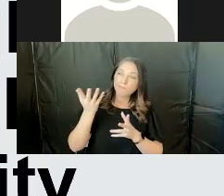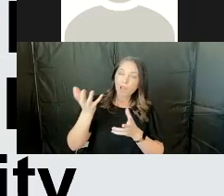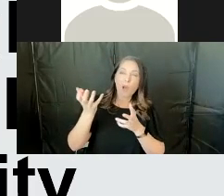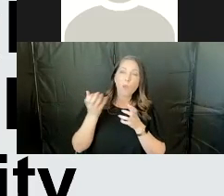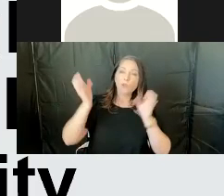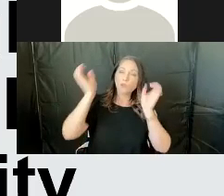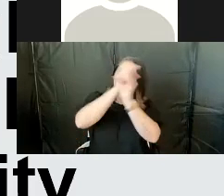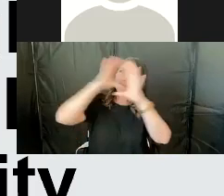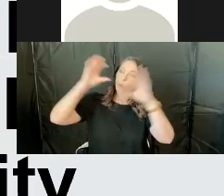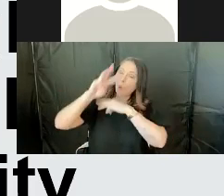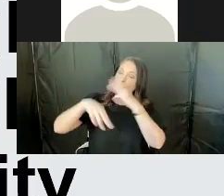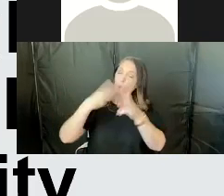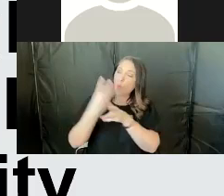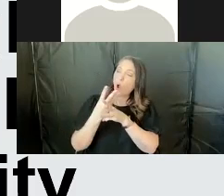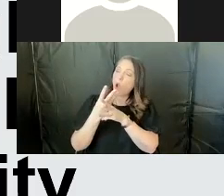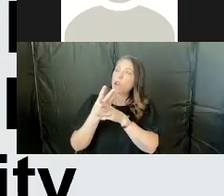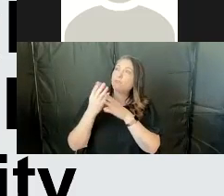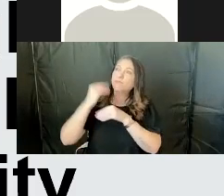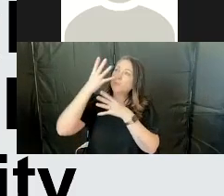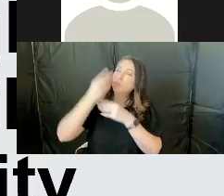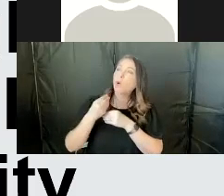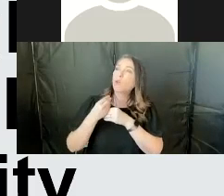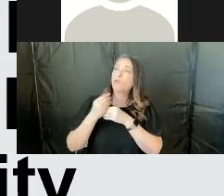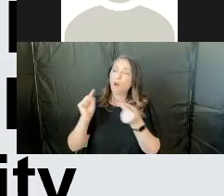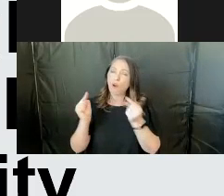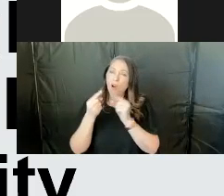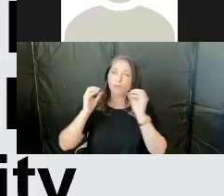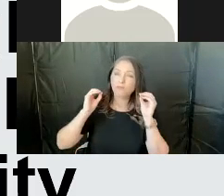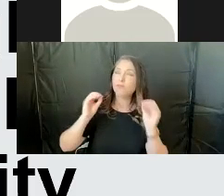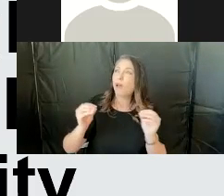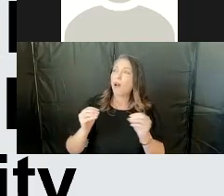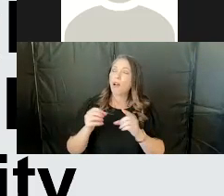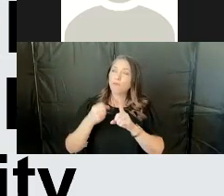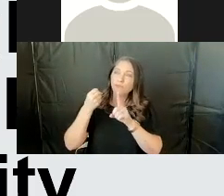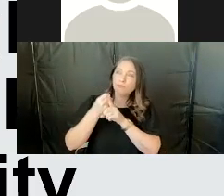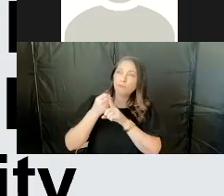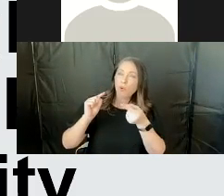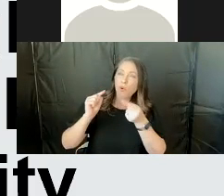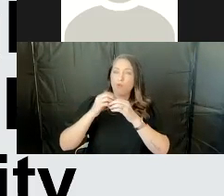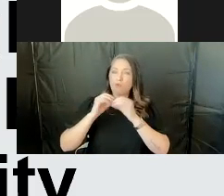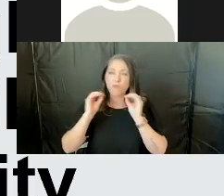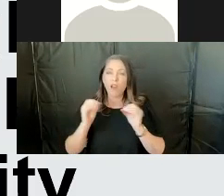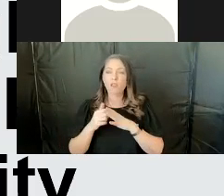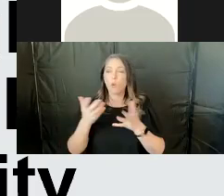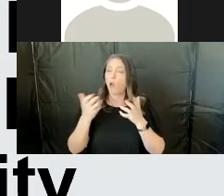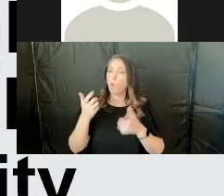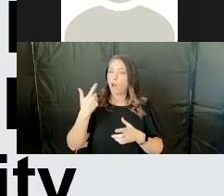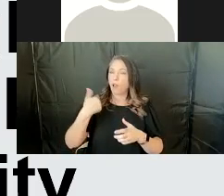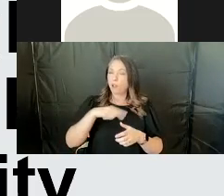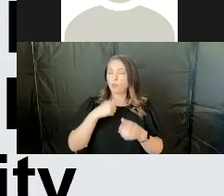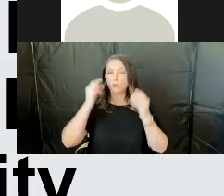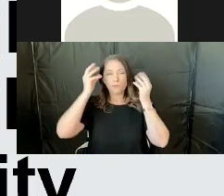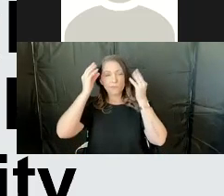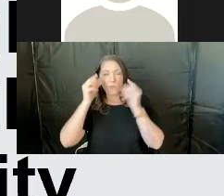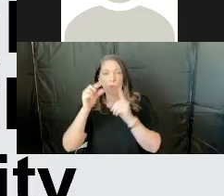we talk today about abuse and neglect, I would like for us to hold this word hope in our minds.